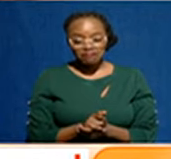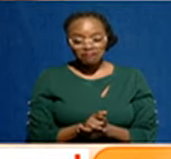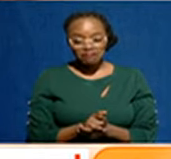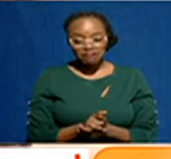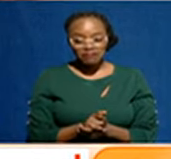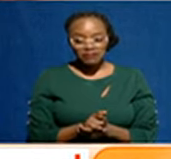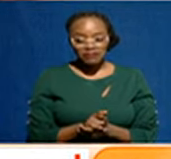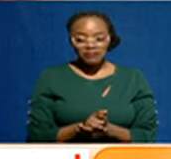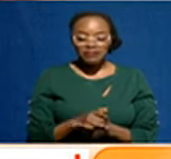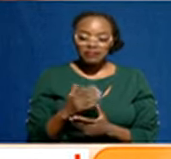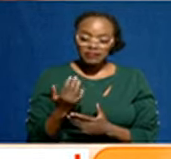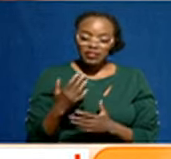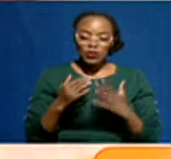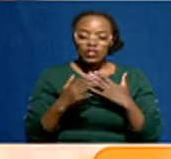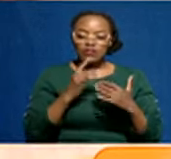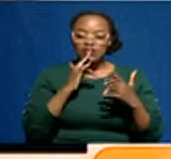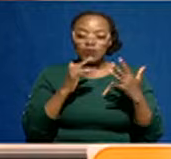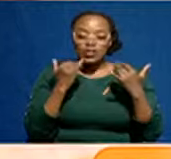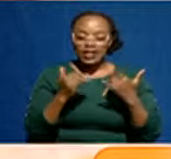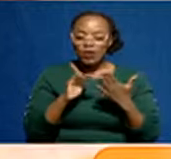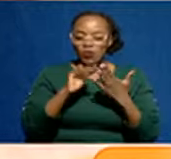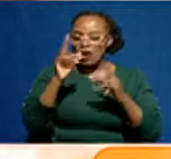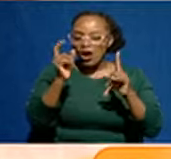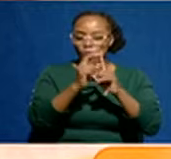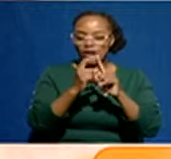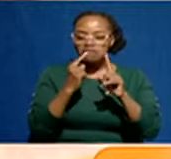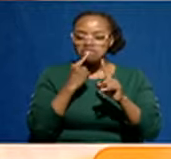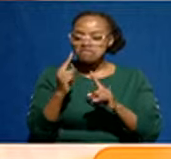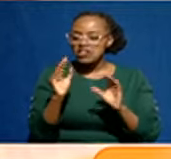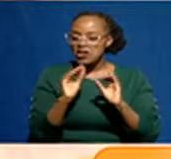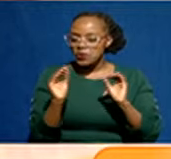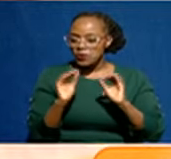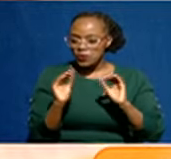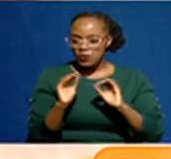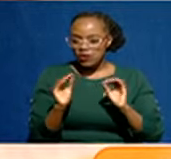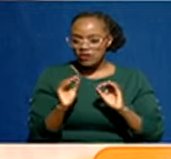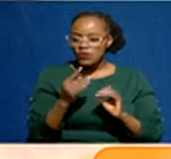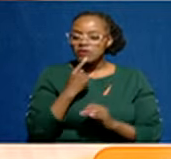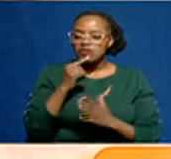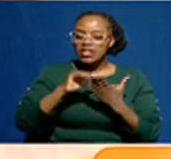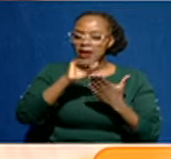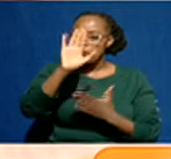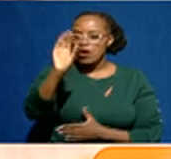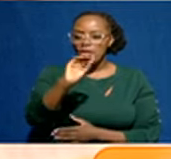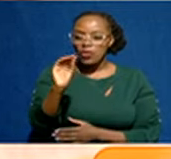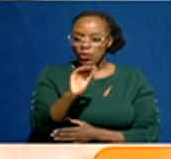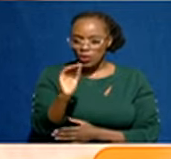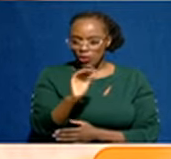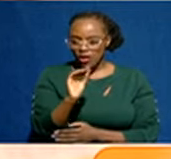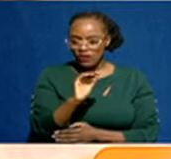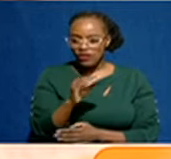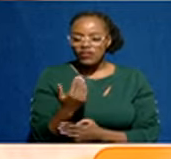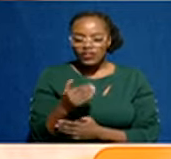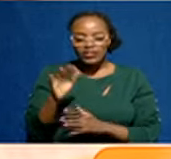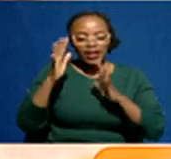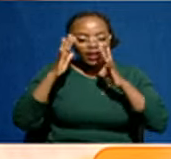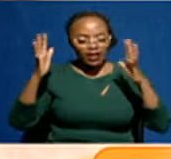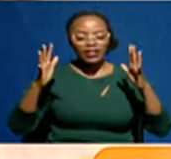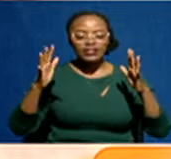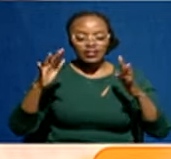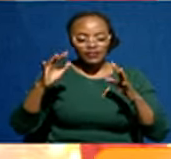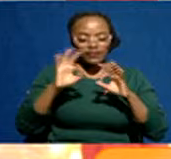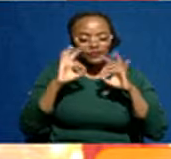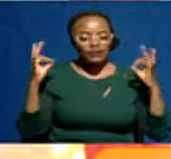it's not worth saying anymore, because we shouldn't say anymore. It's a great family, the Githae